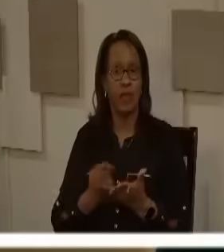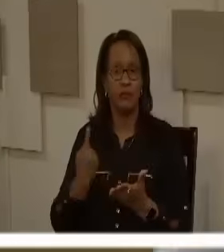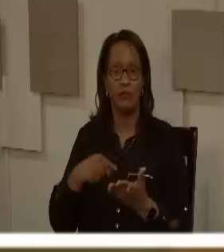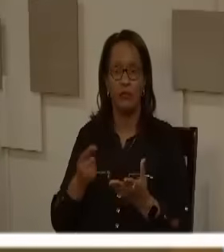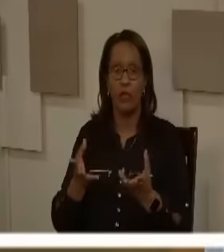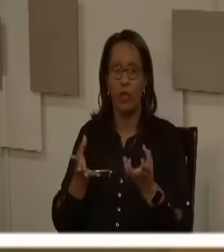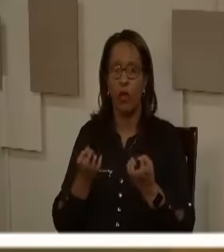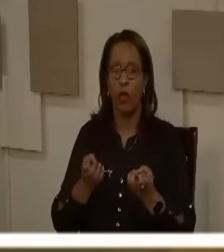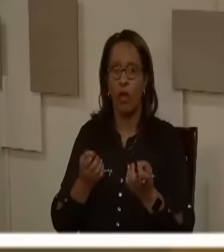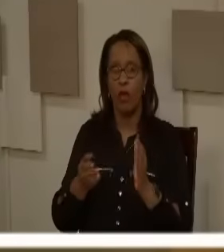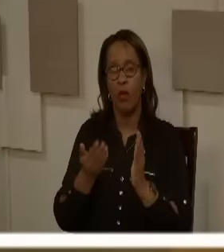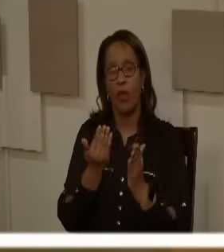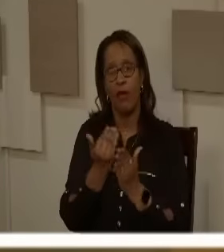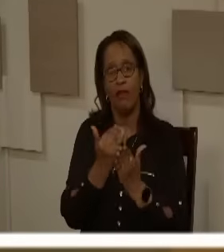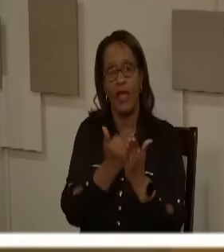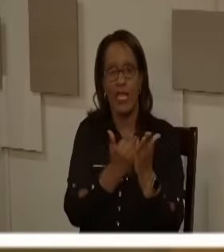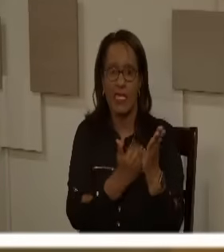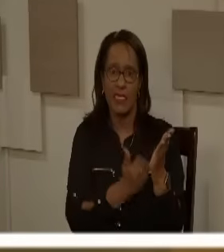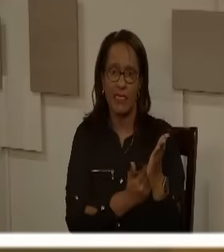everybody have their list.